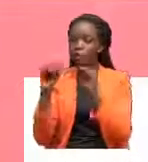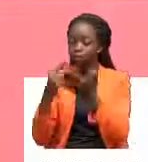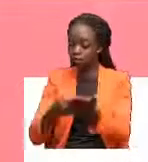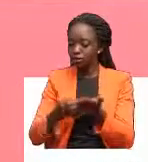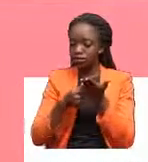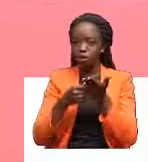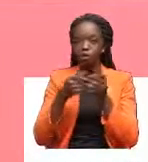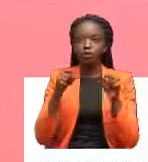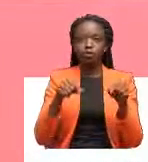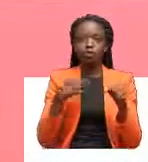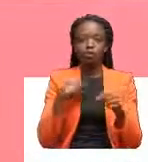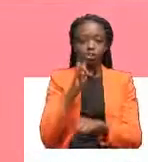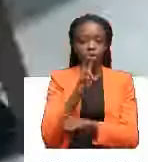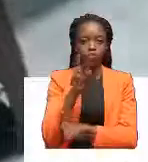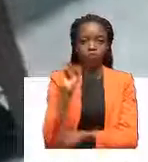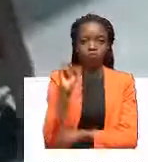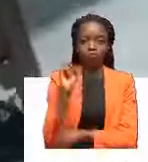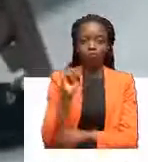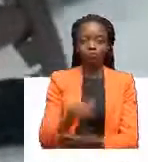for today, let's have a look at this.